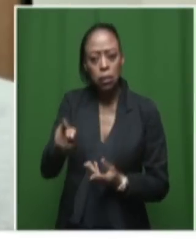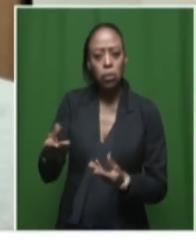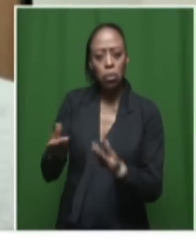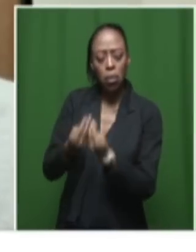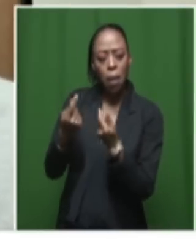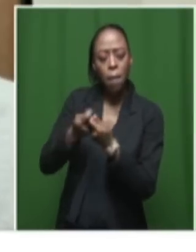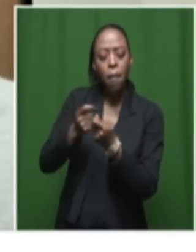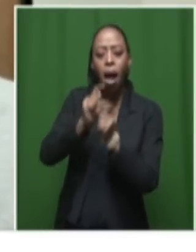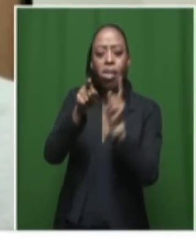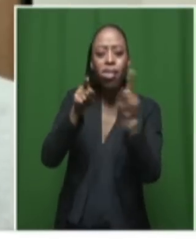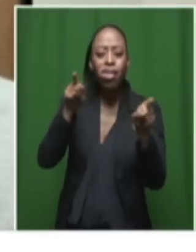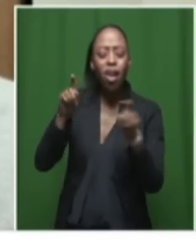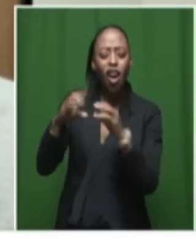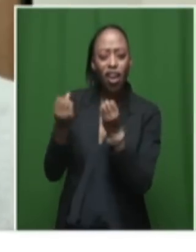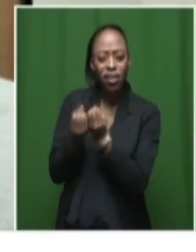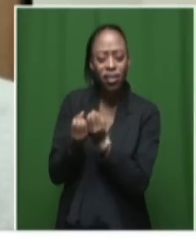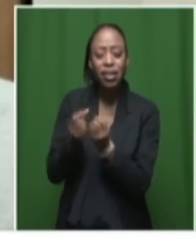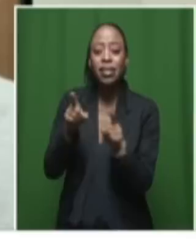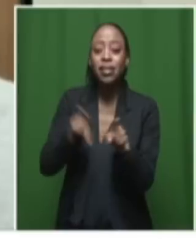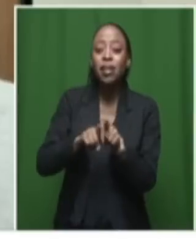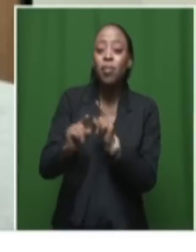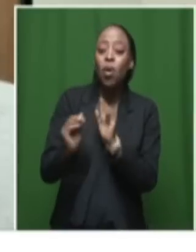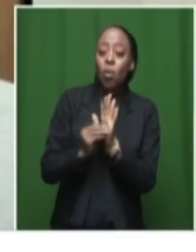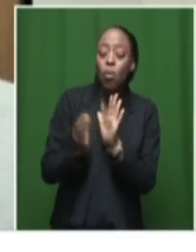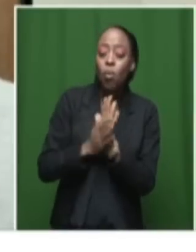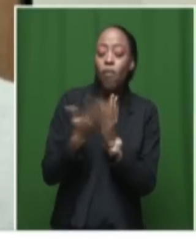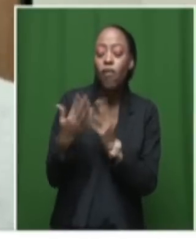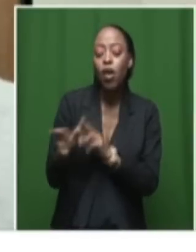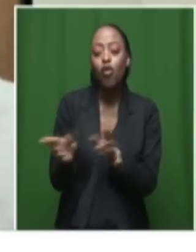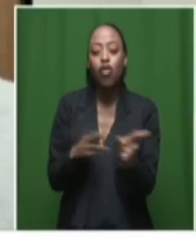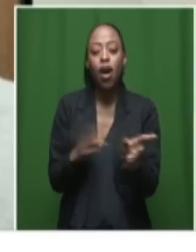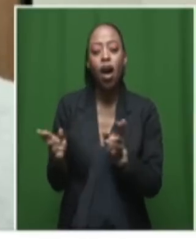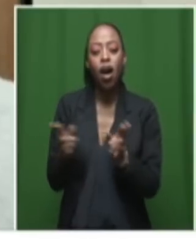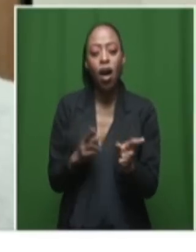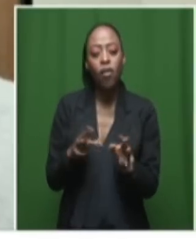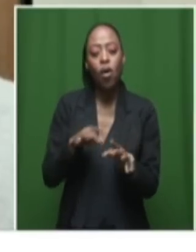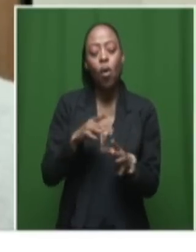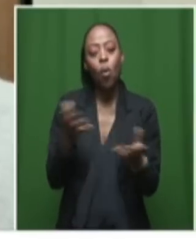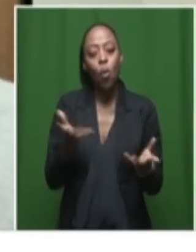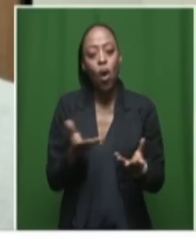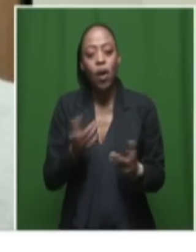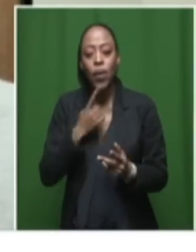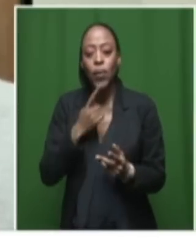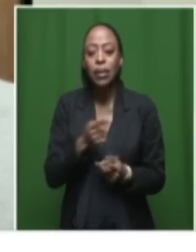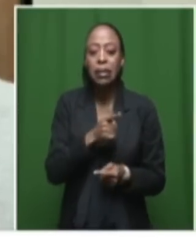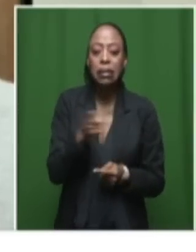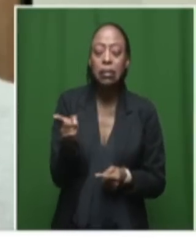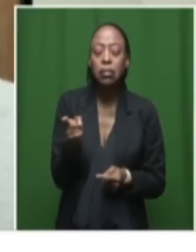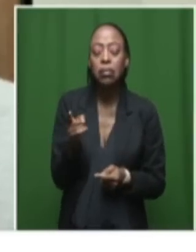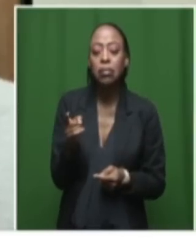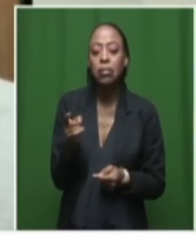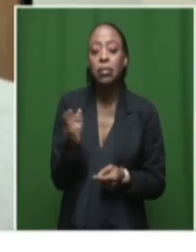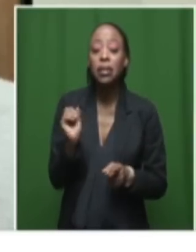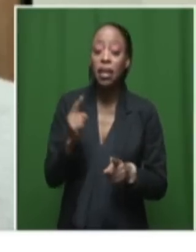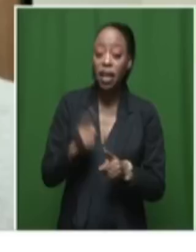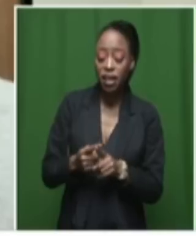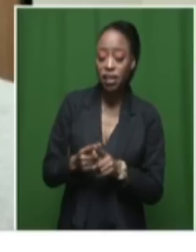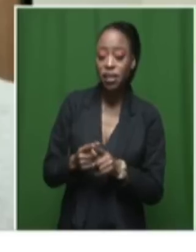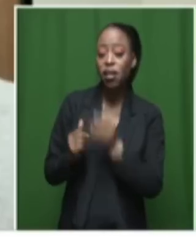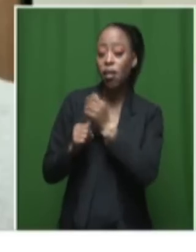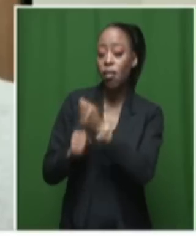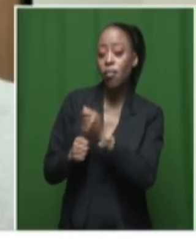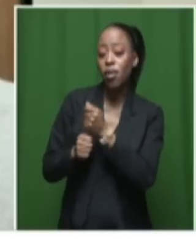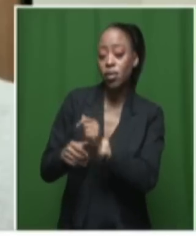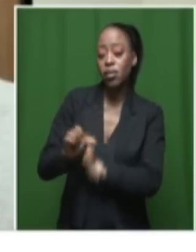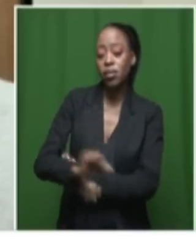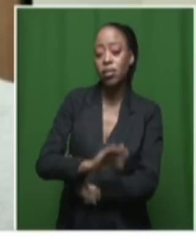reference on the rocks off the record, which speaks to the former U.S. ambassador to South